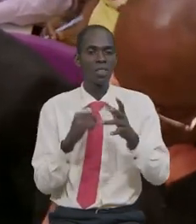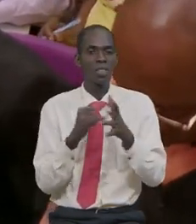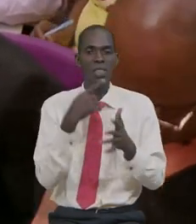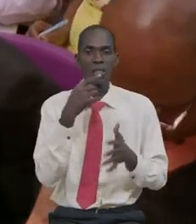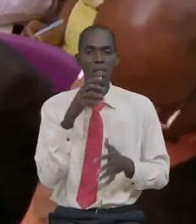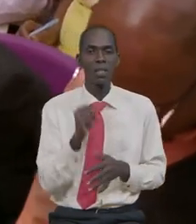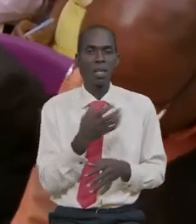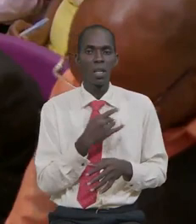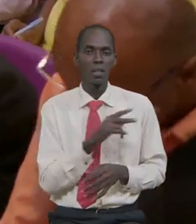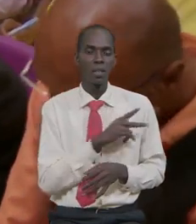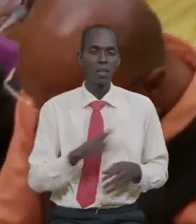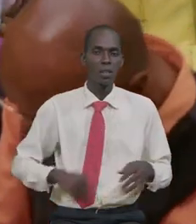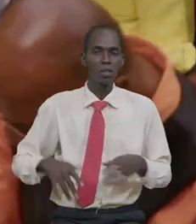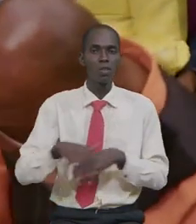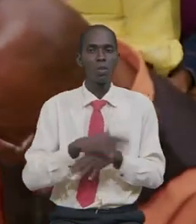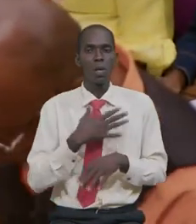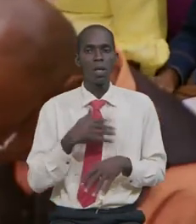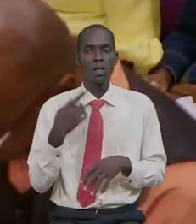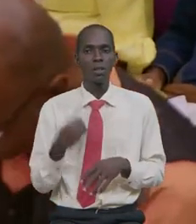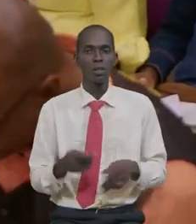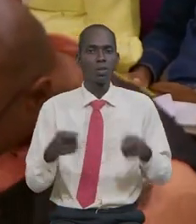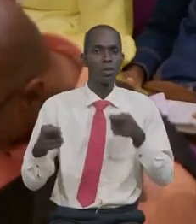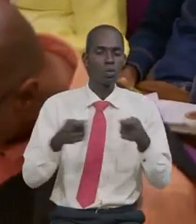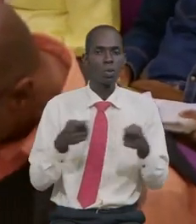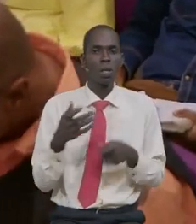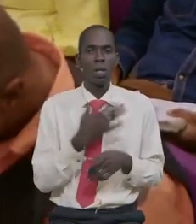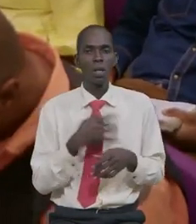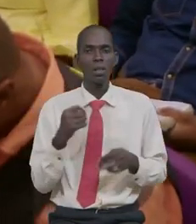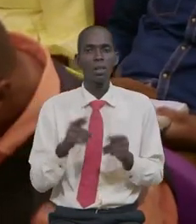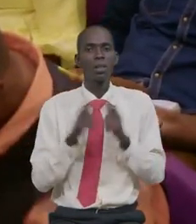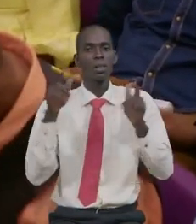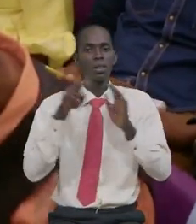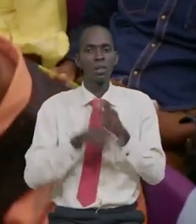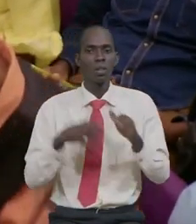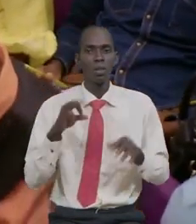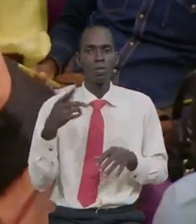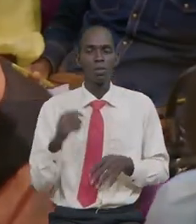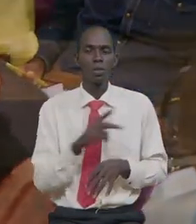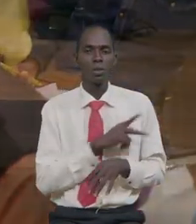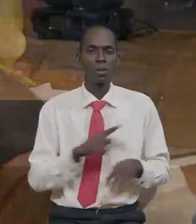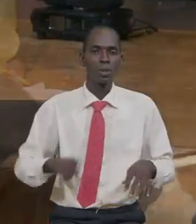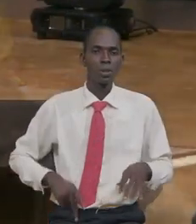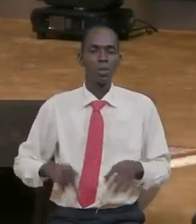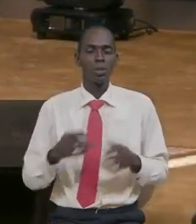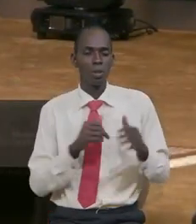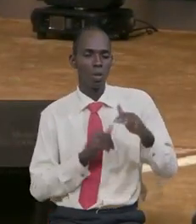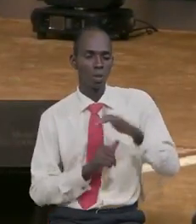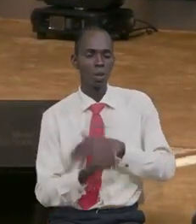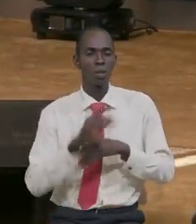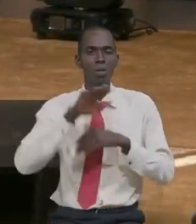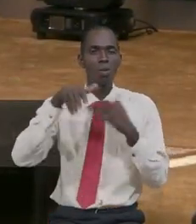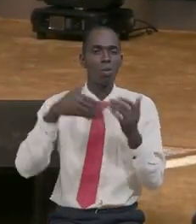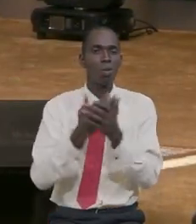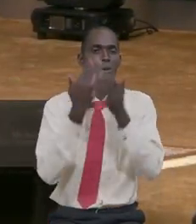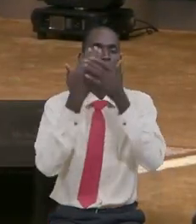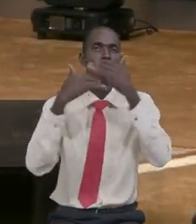and the kingdom and the dominion and the greatness of the kingdom under the whole heaven shall